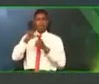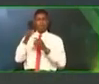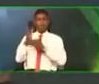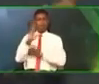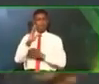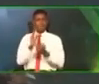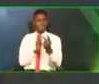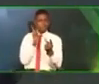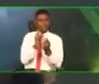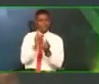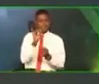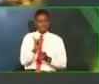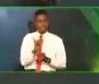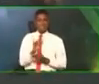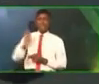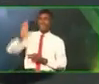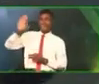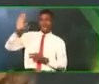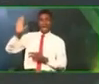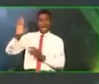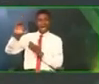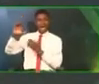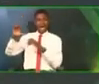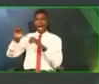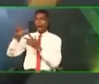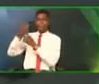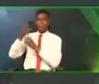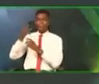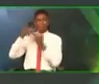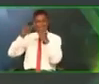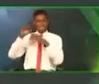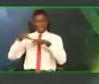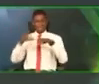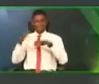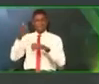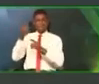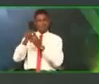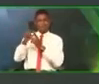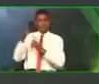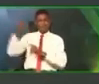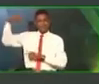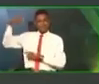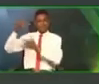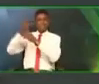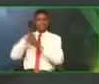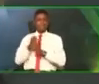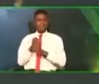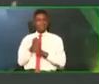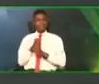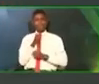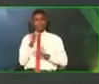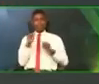prophetic actions came with a plethora of error. There was no purity in their interpretation because they ignored the place